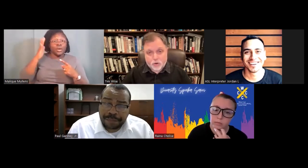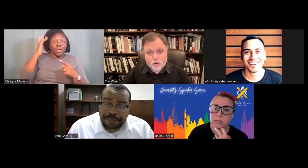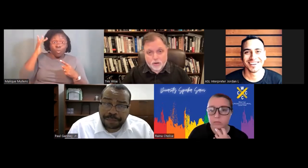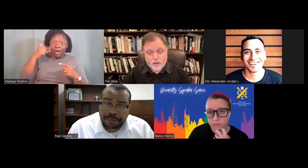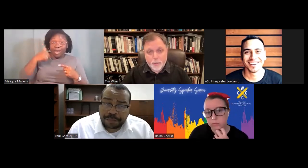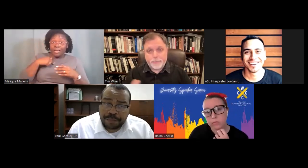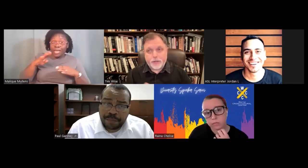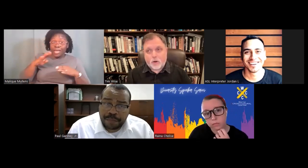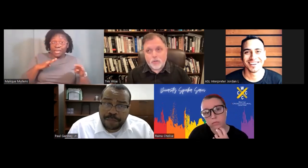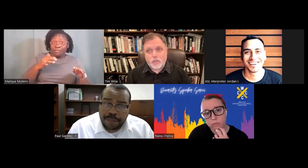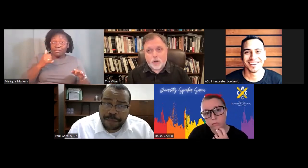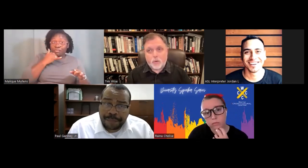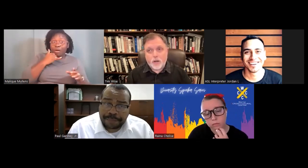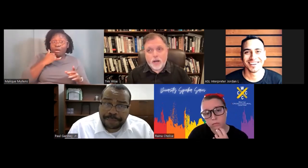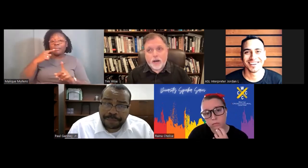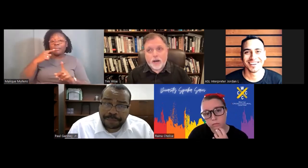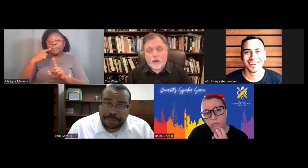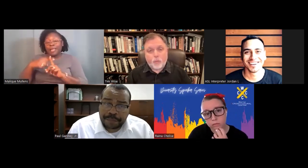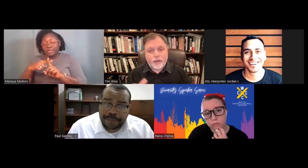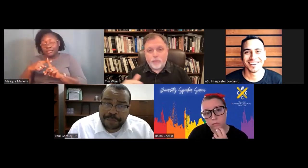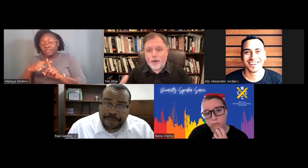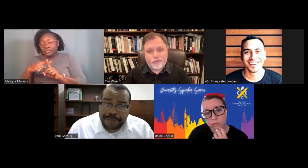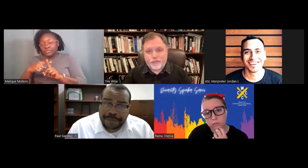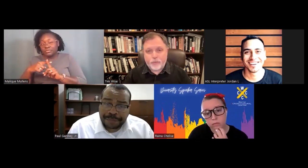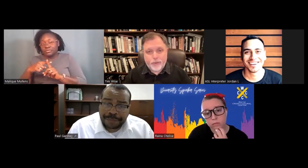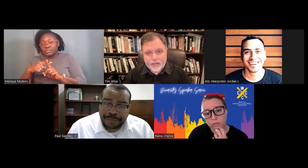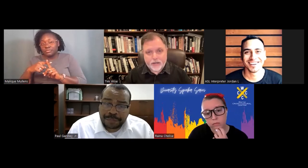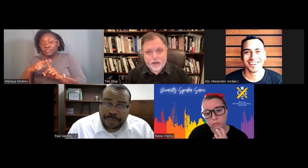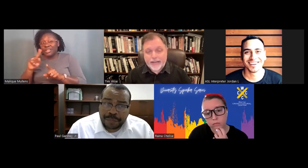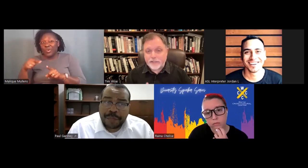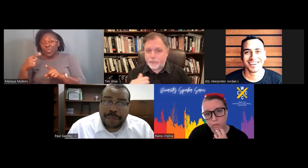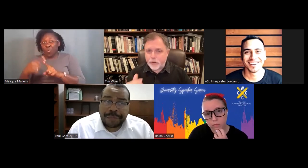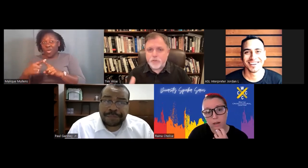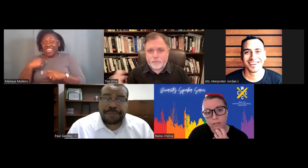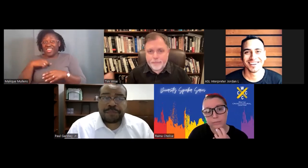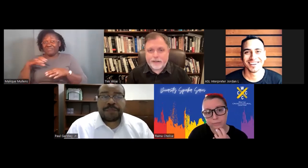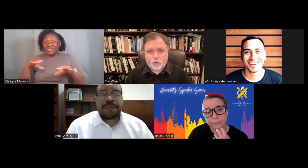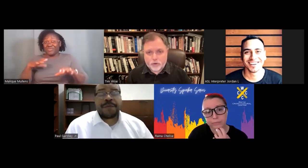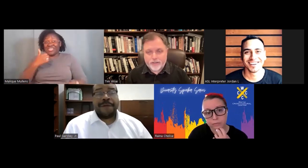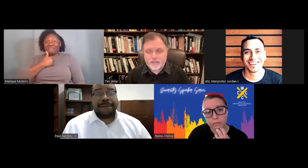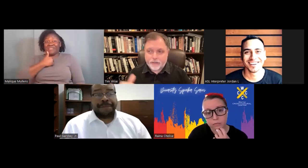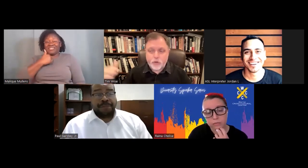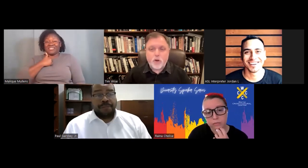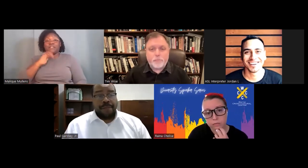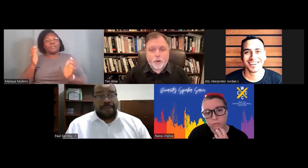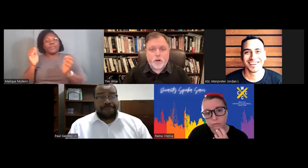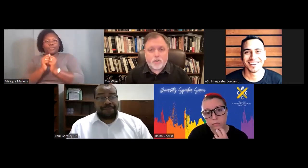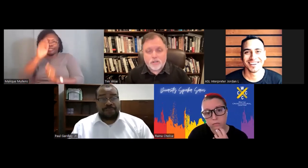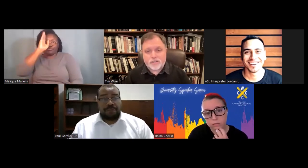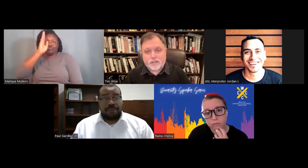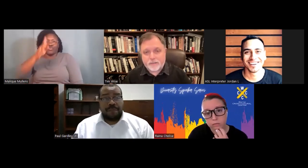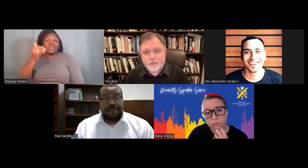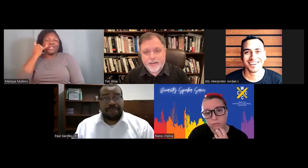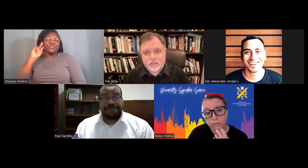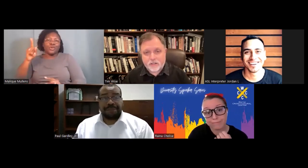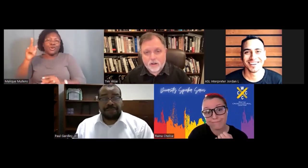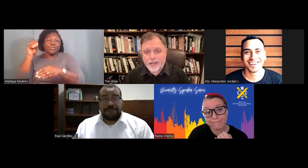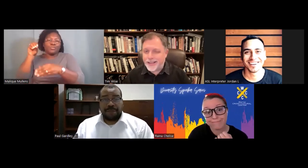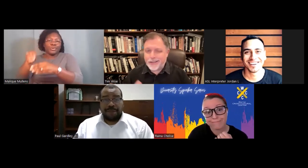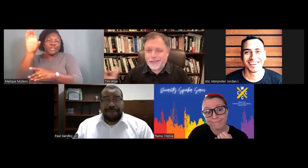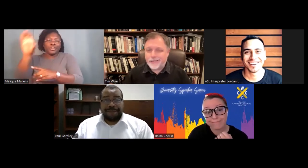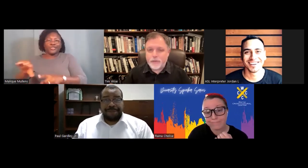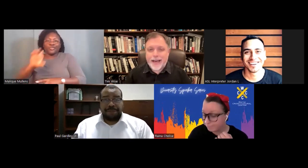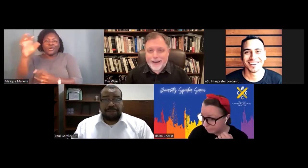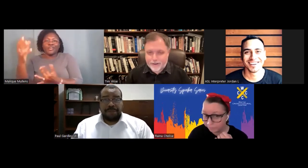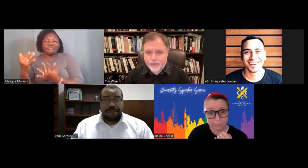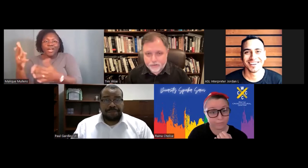is wrong, but also when one is doing it, as opposed to macro aggression. Like if you go burn a cross on somebody's lawn,